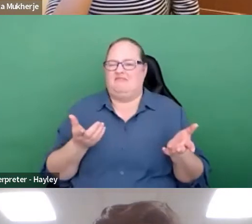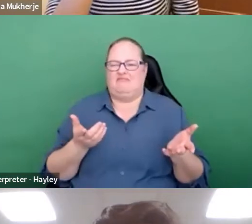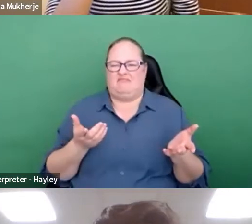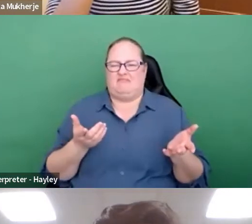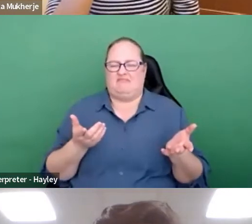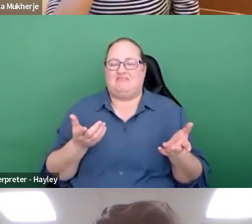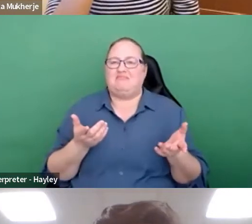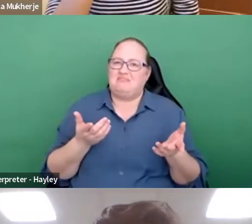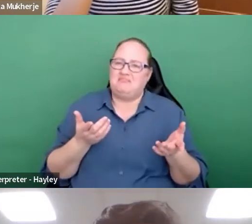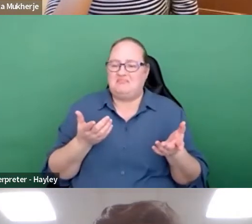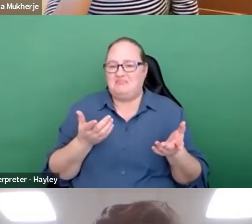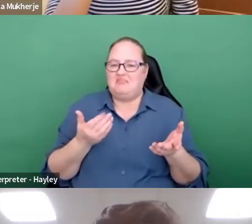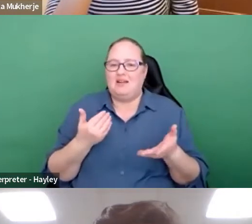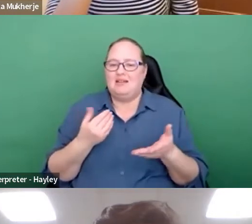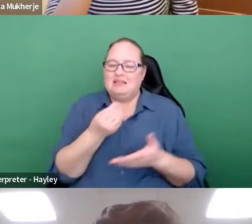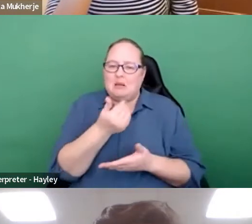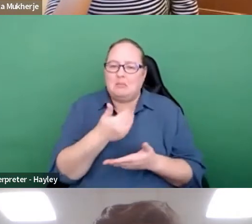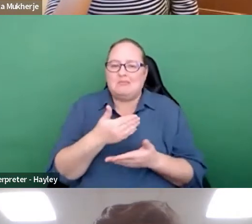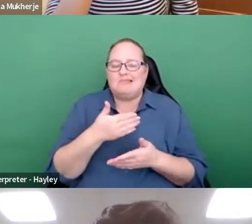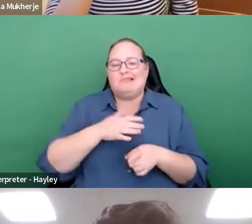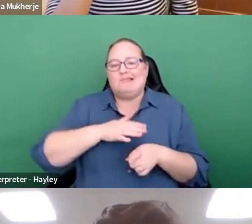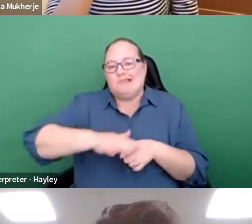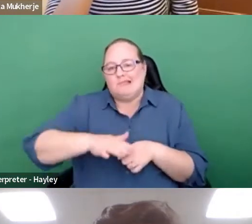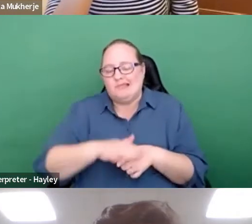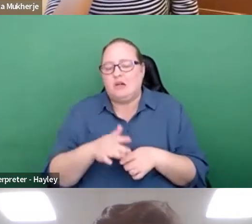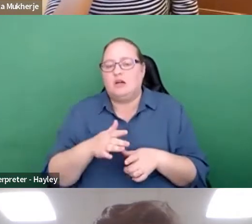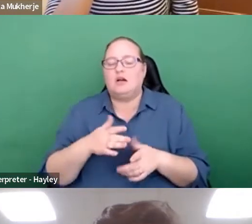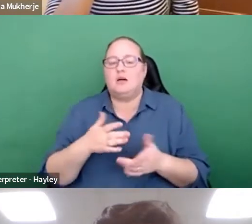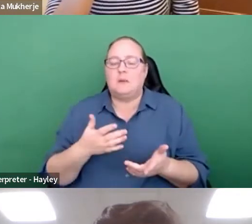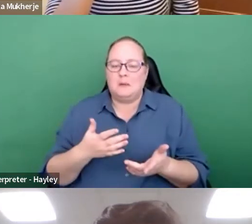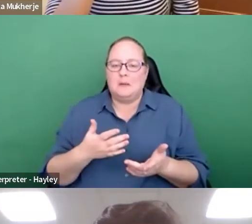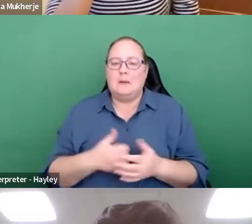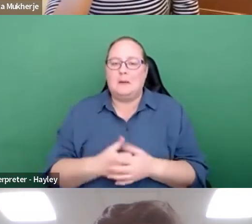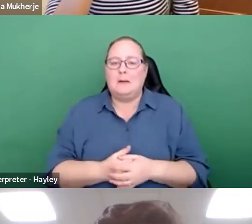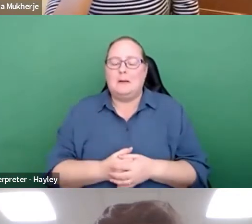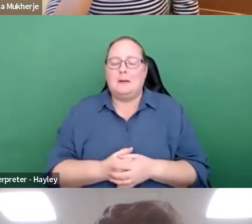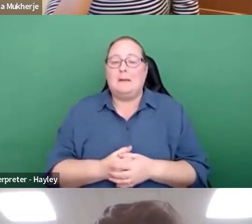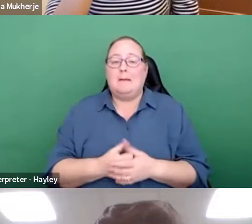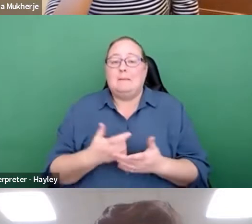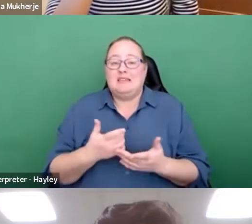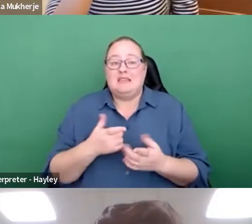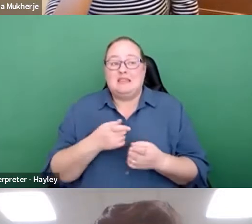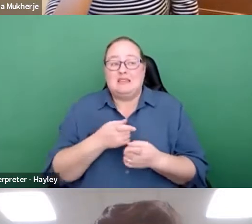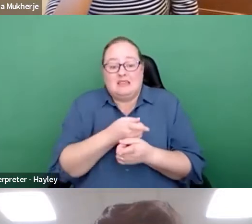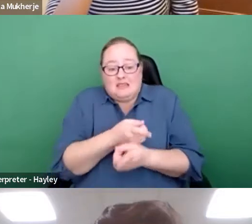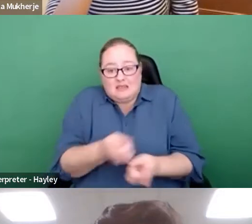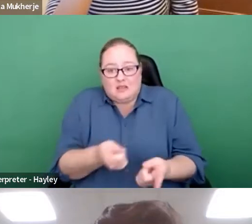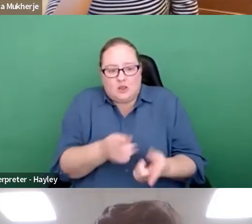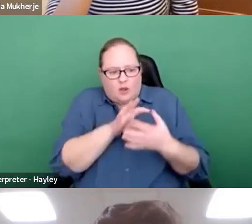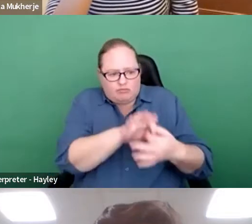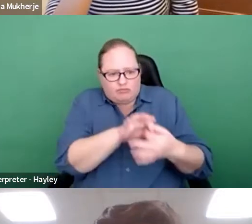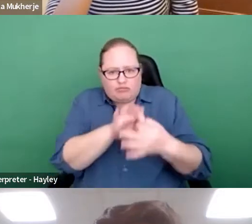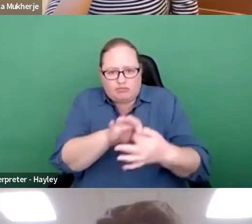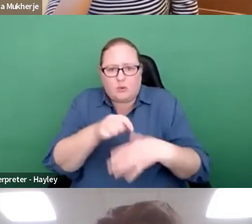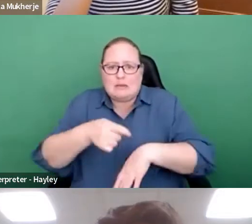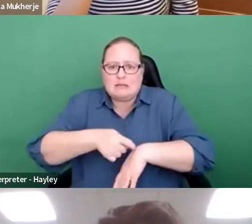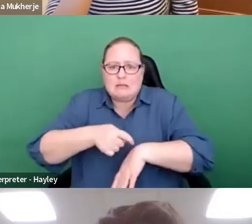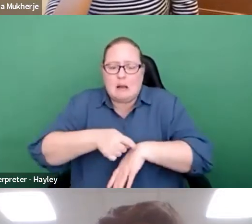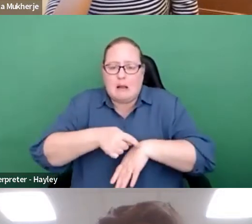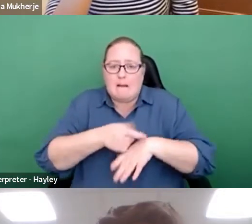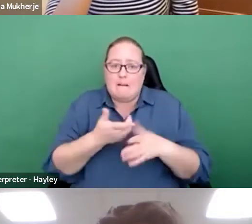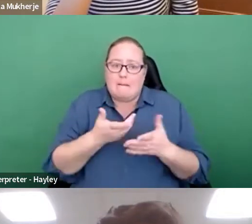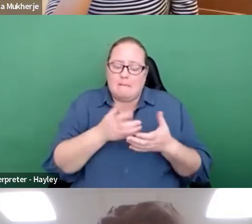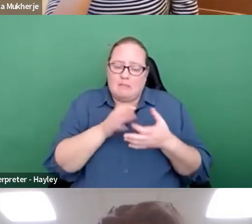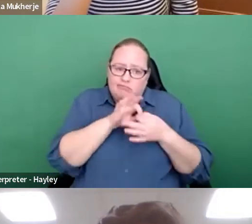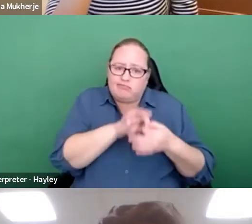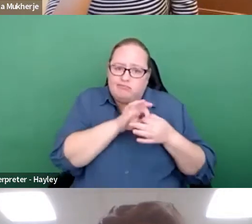partly joking, but the attunement that you are generating by spending a lot of time with people in a long stretch of